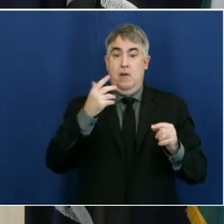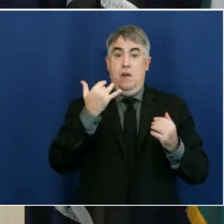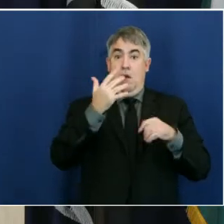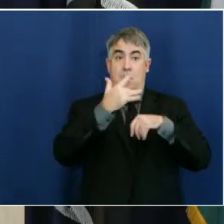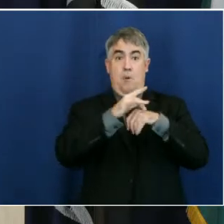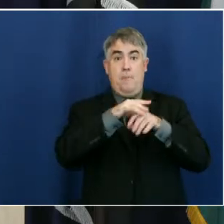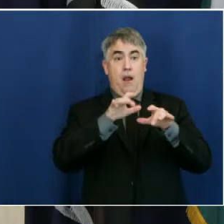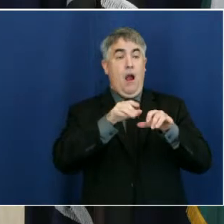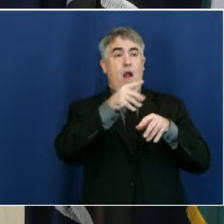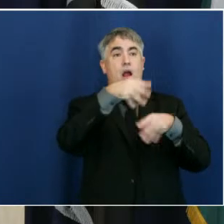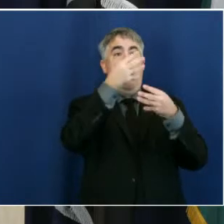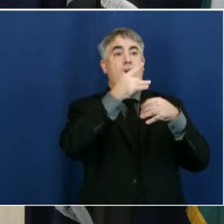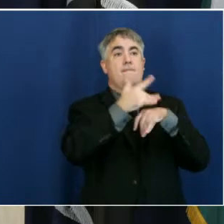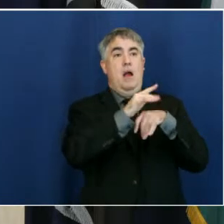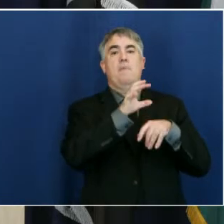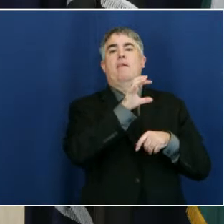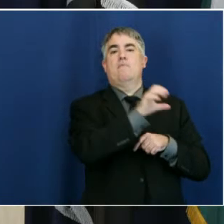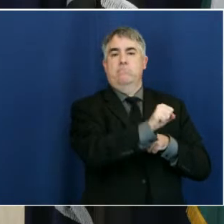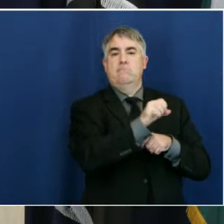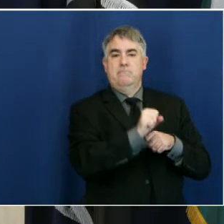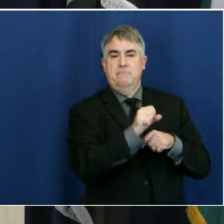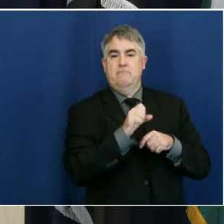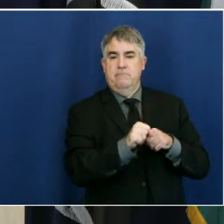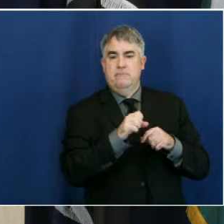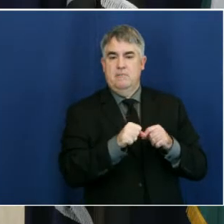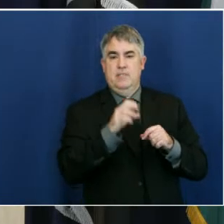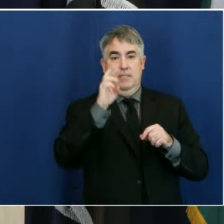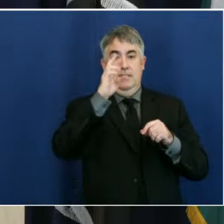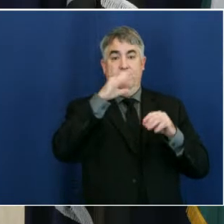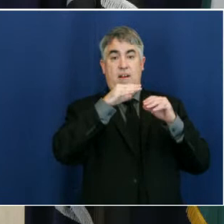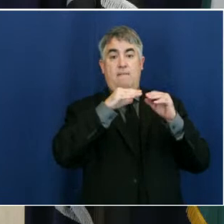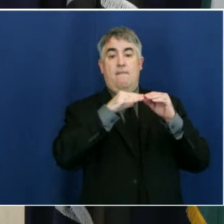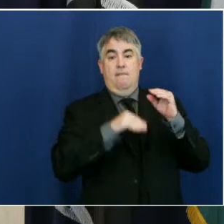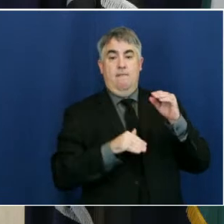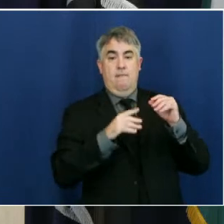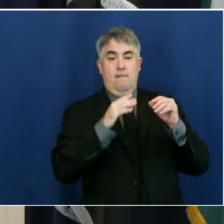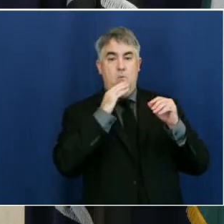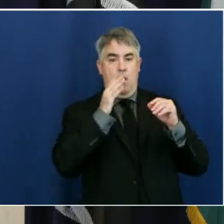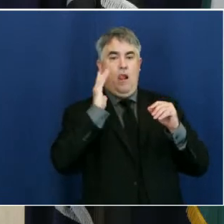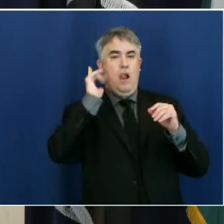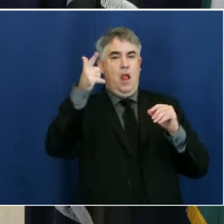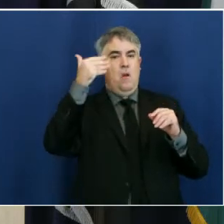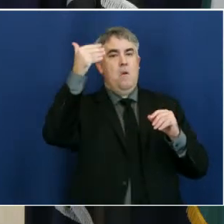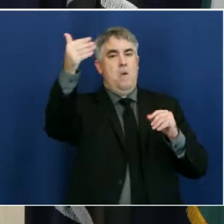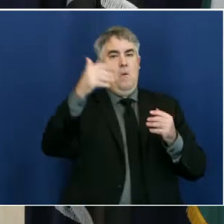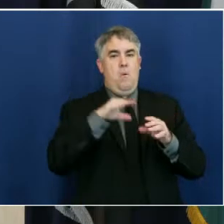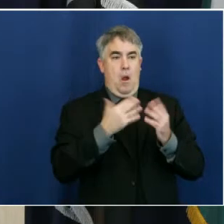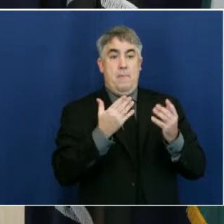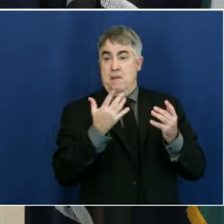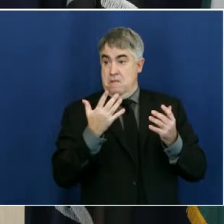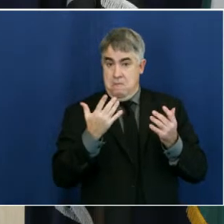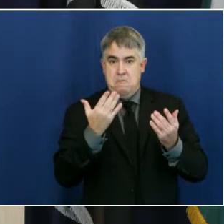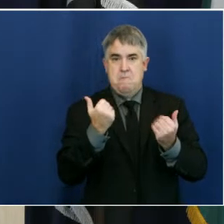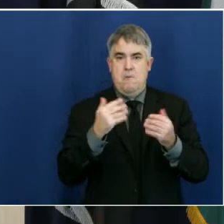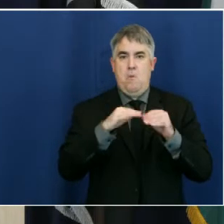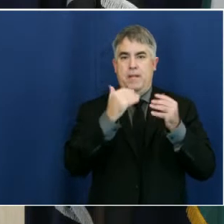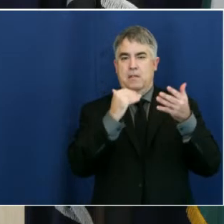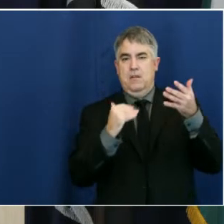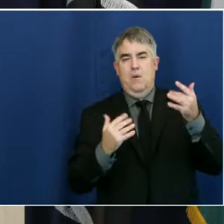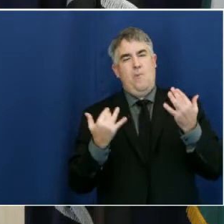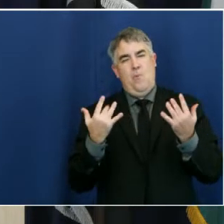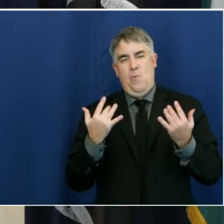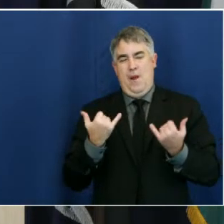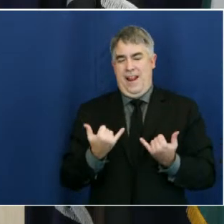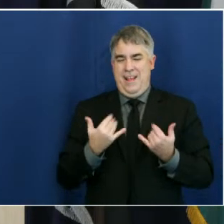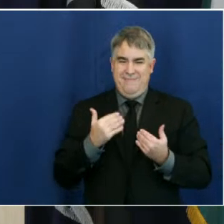to that point, then we can expand that to 65 and older, but we're not there yet. And so right now, the appointment-based system is available for